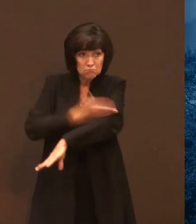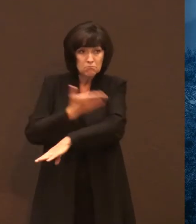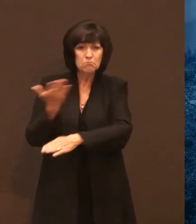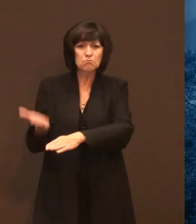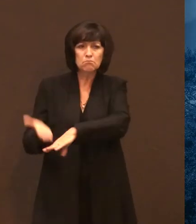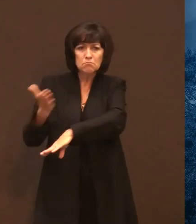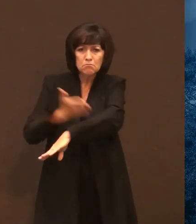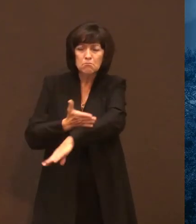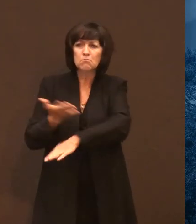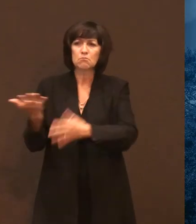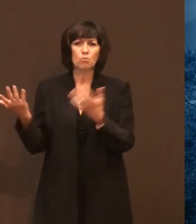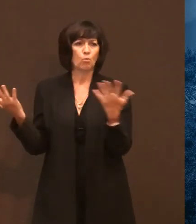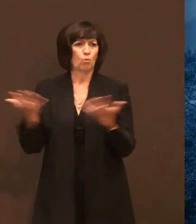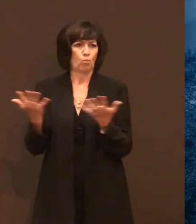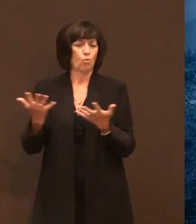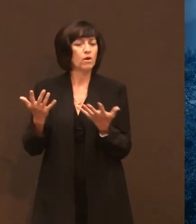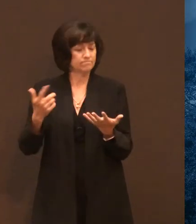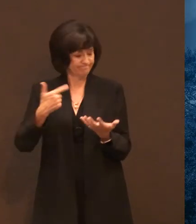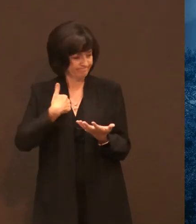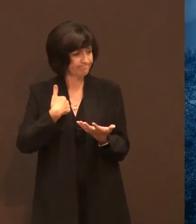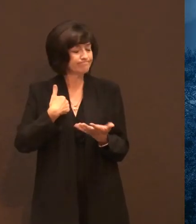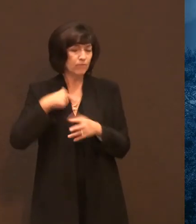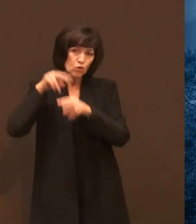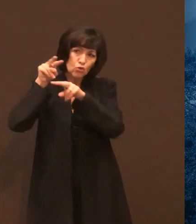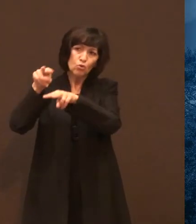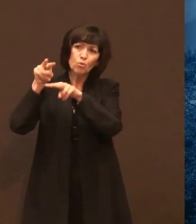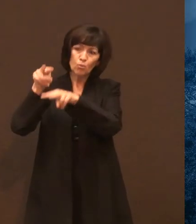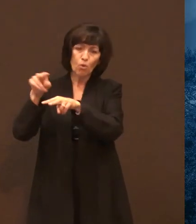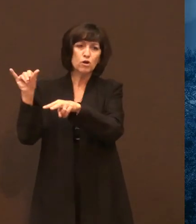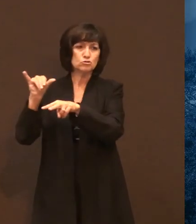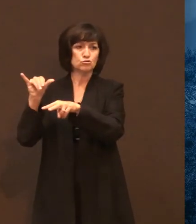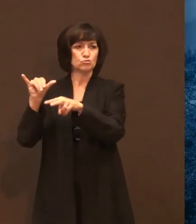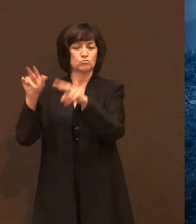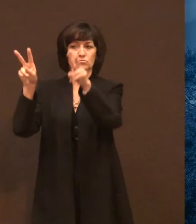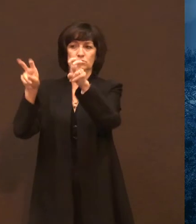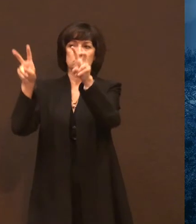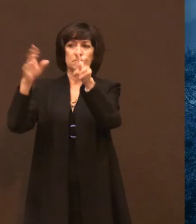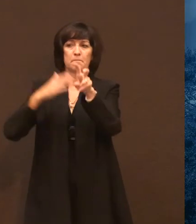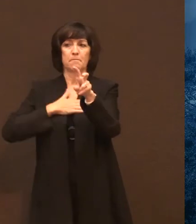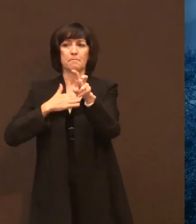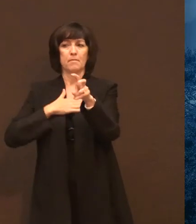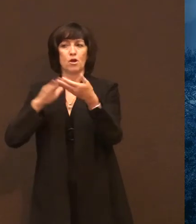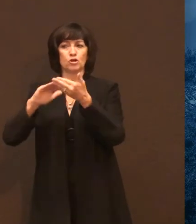community health, part of our